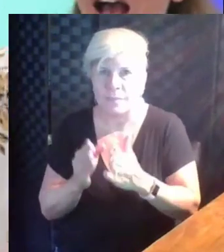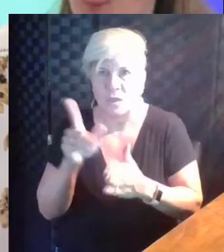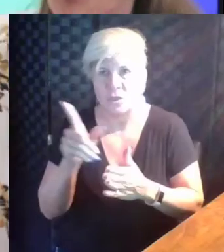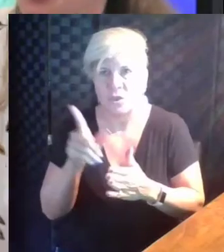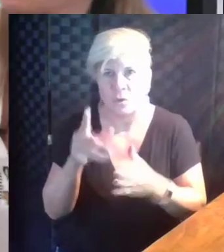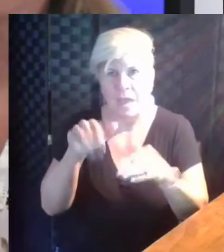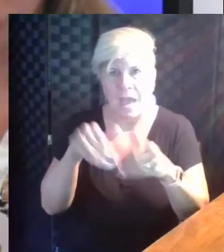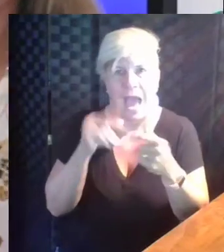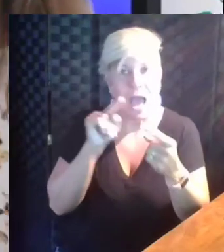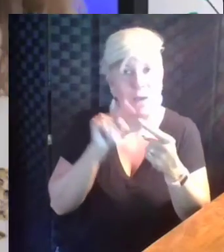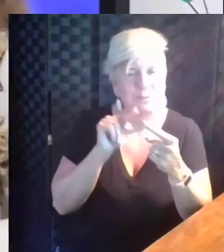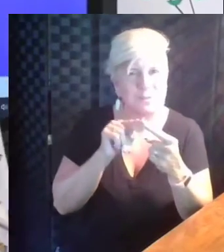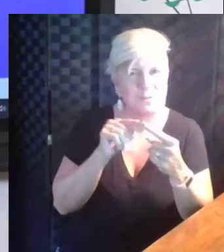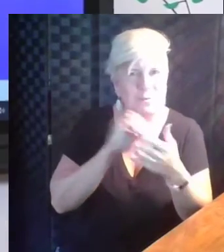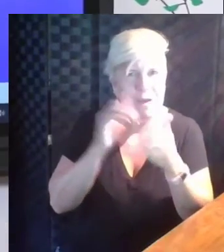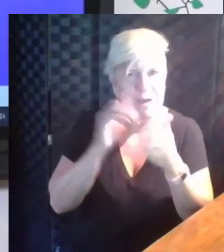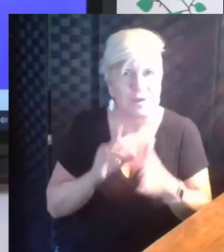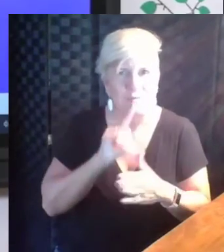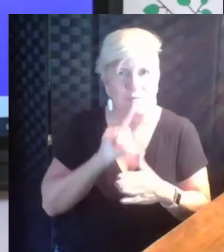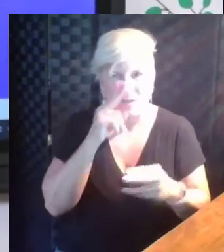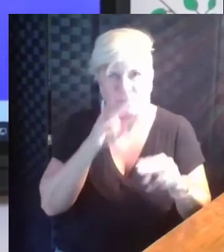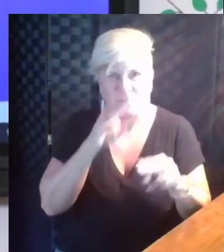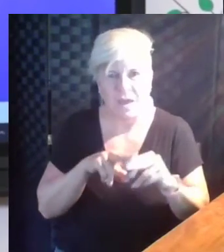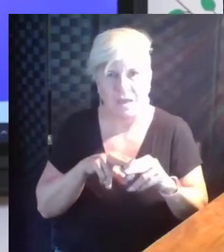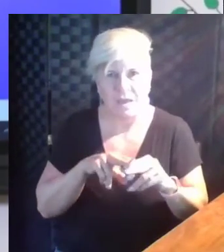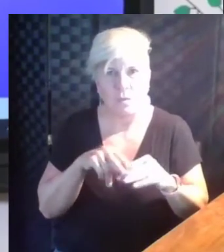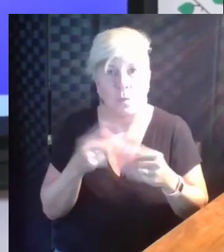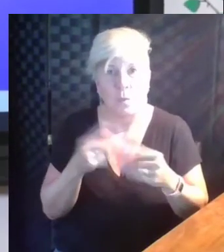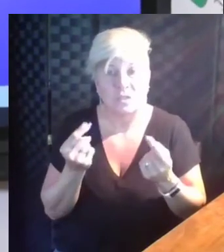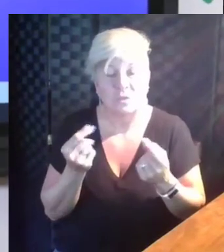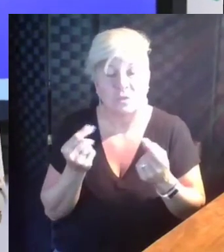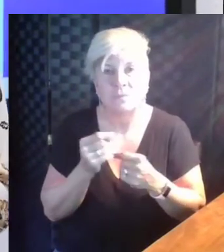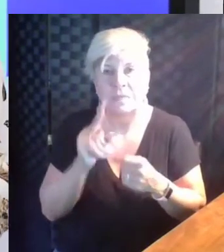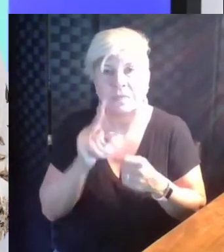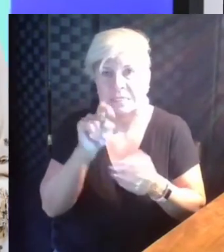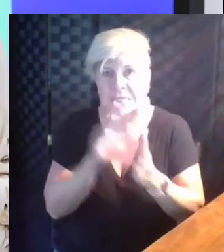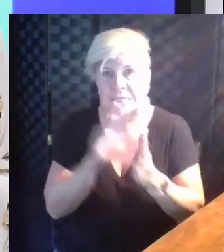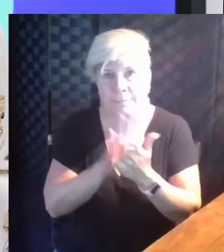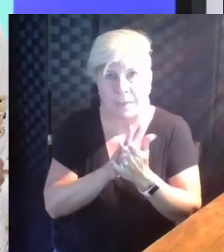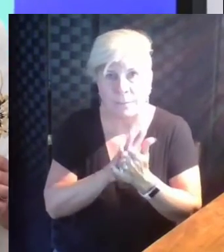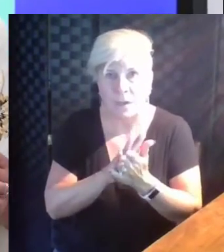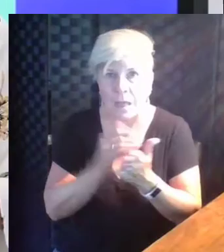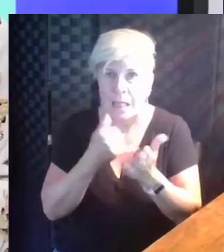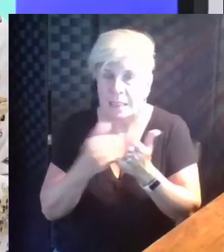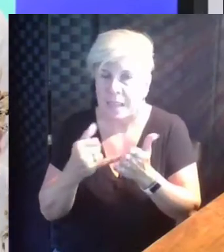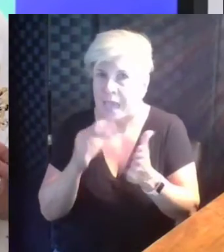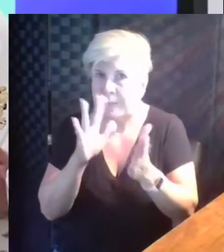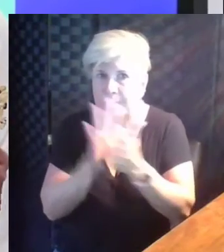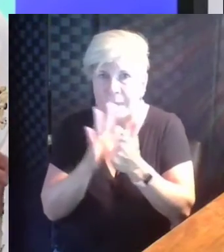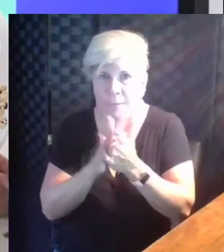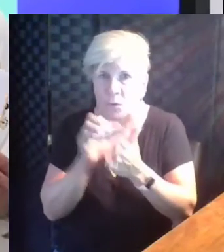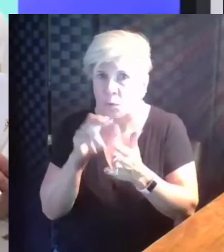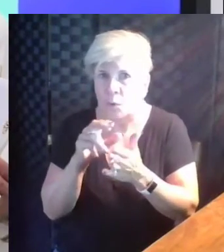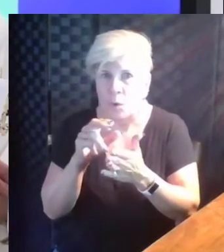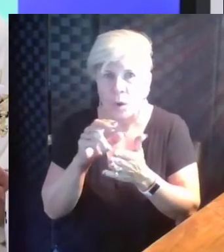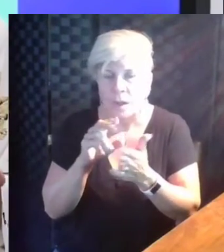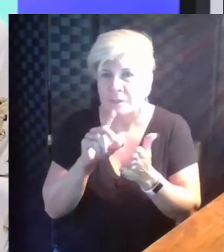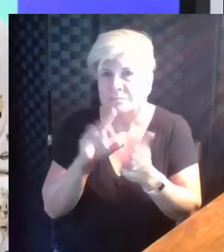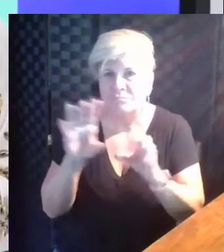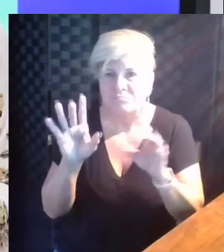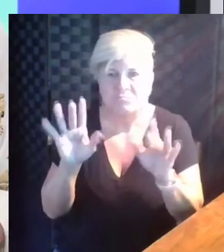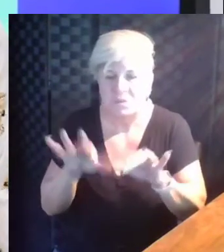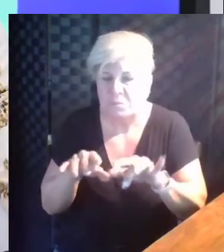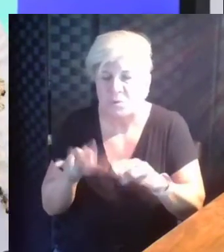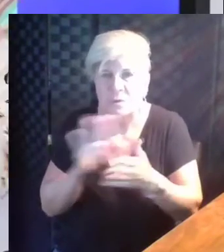going to be a how-to author. This is really fun. All you need is just a piece of paper. It can be lined paper, or it can be computer printer